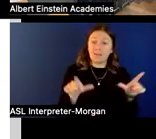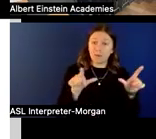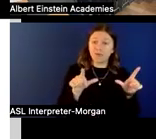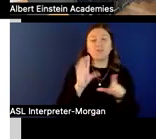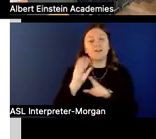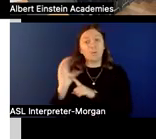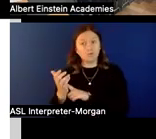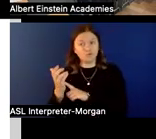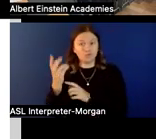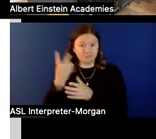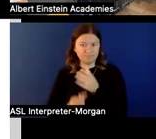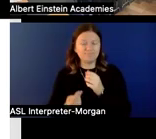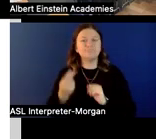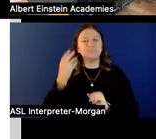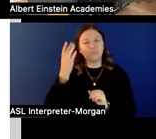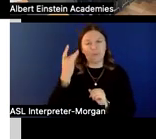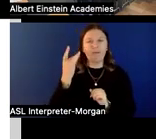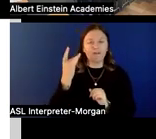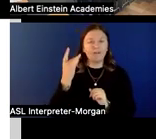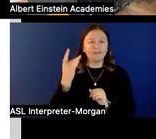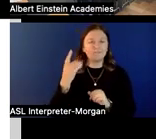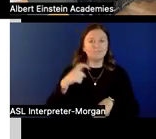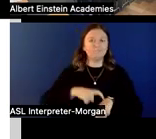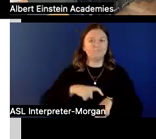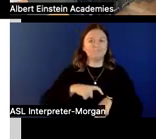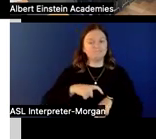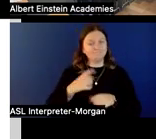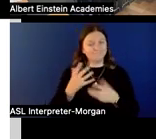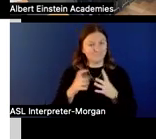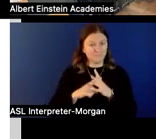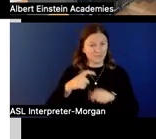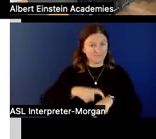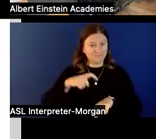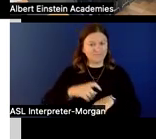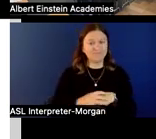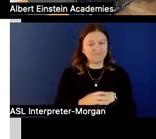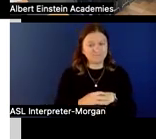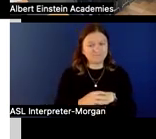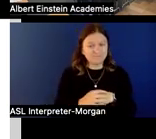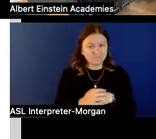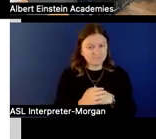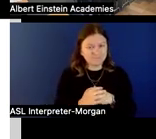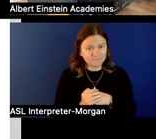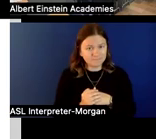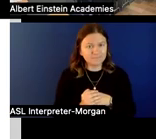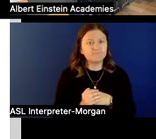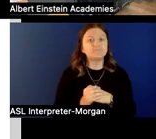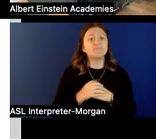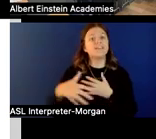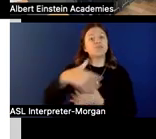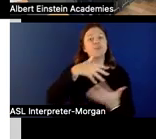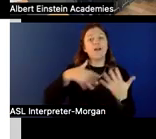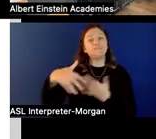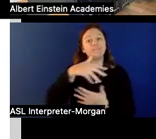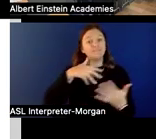the being on time and starting on time comes in. In a fun and interactive environment, we want to cover some